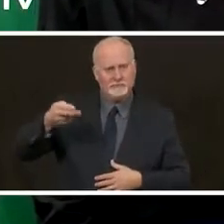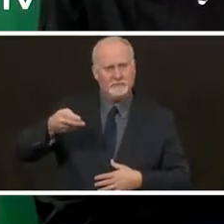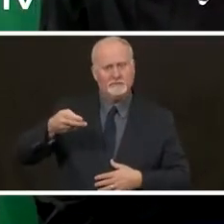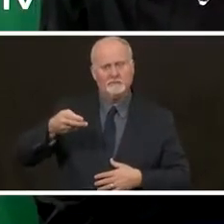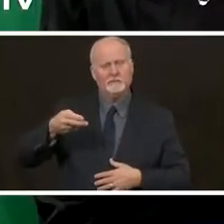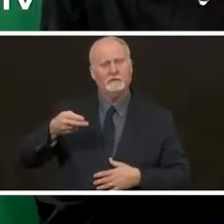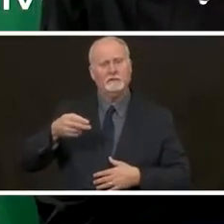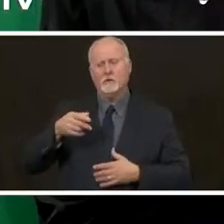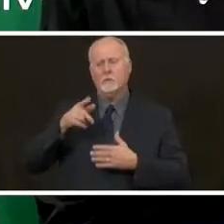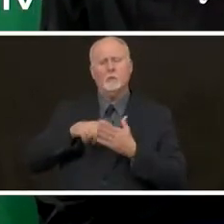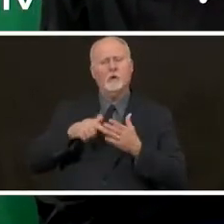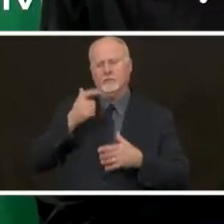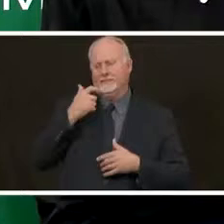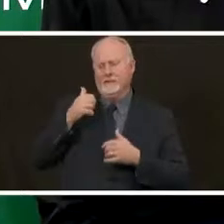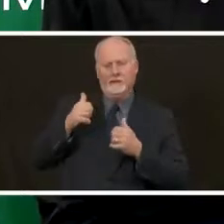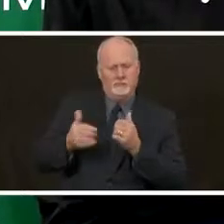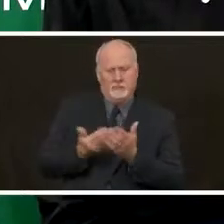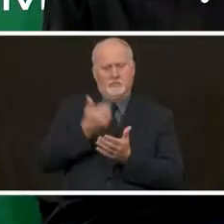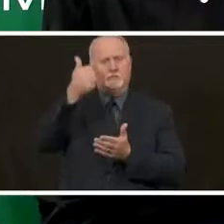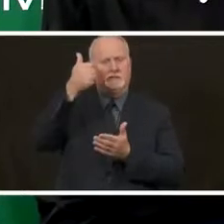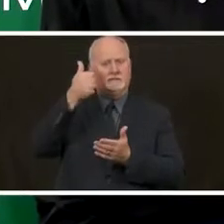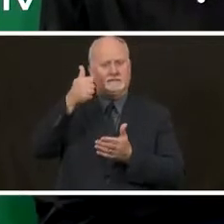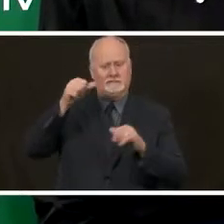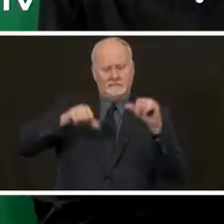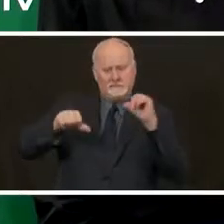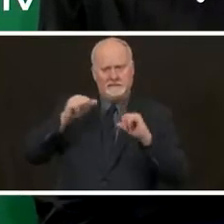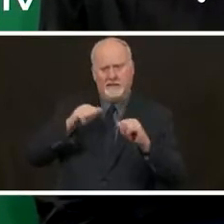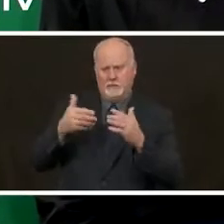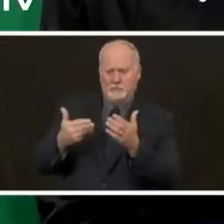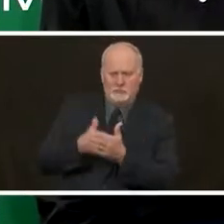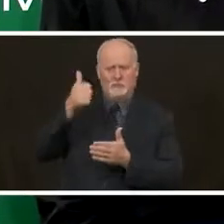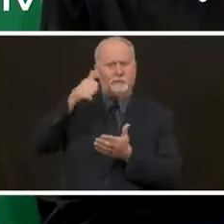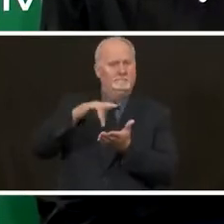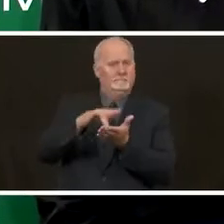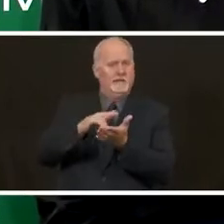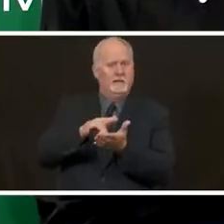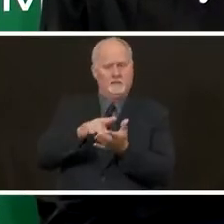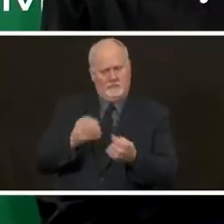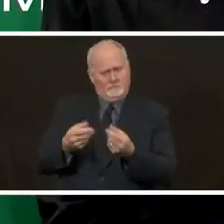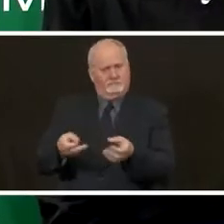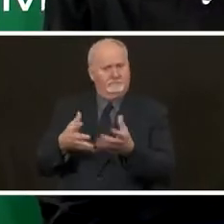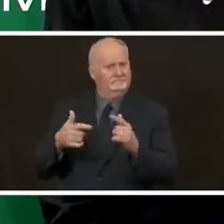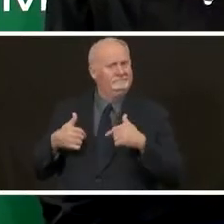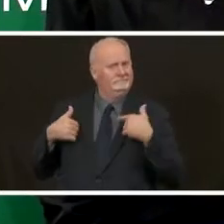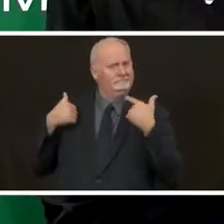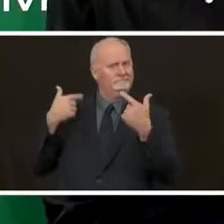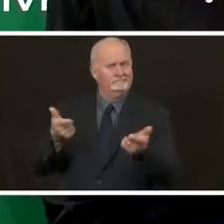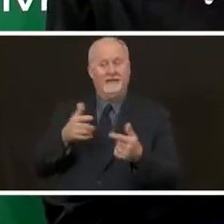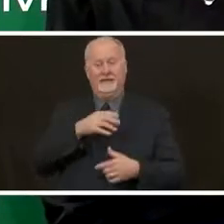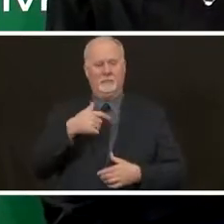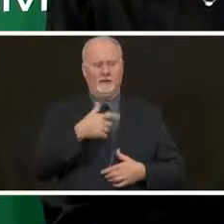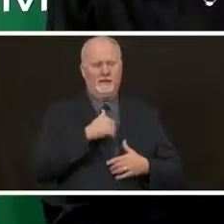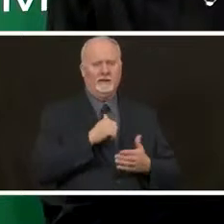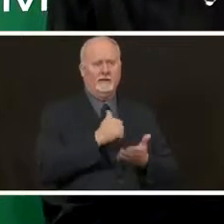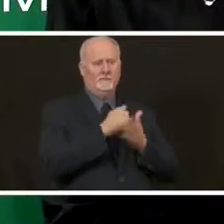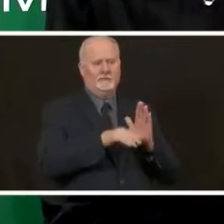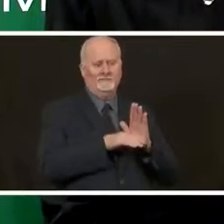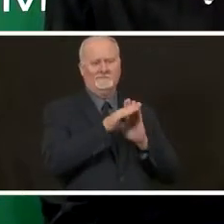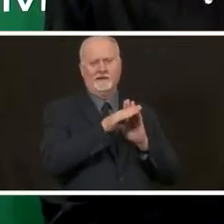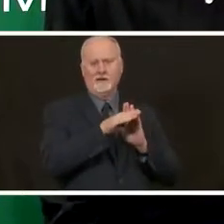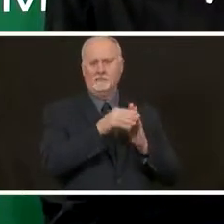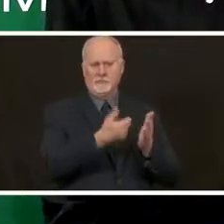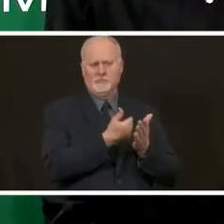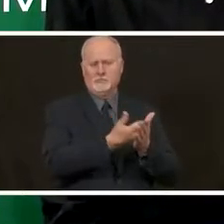with what the latest science had to offer, as well as helping define that science. And so, yes, you